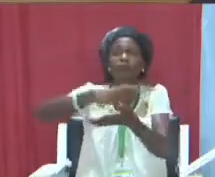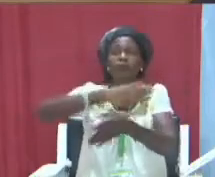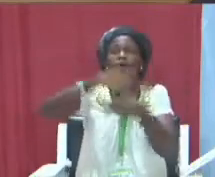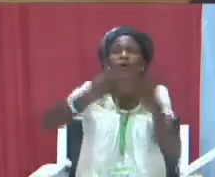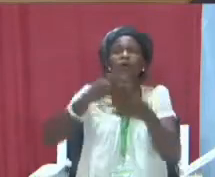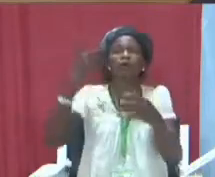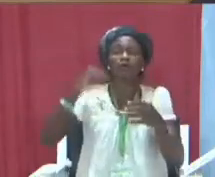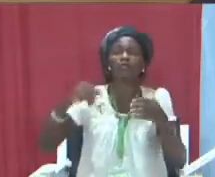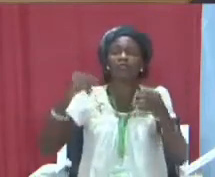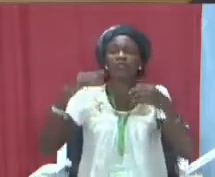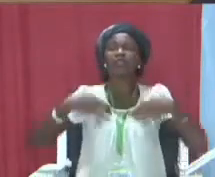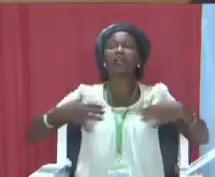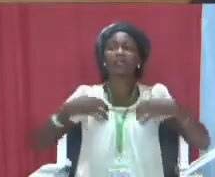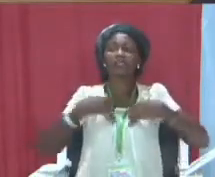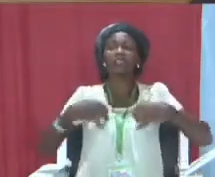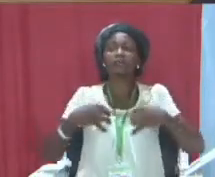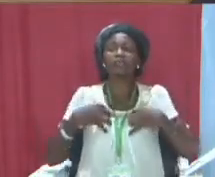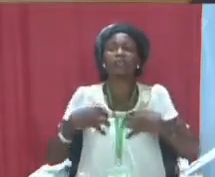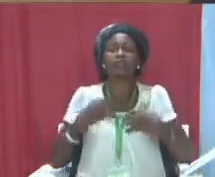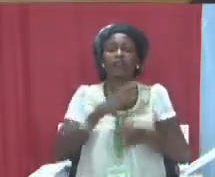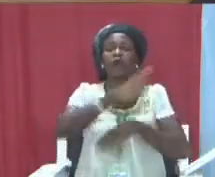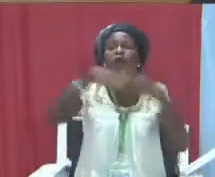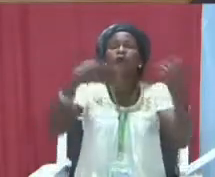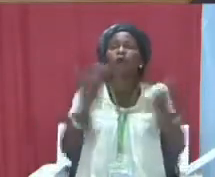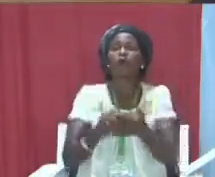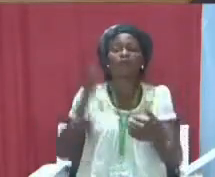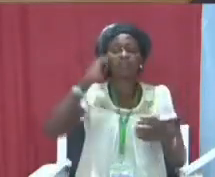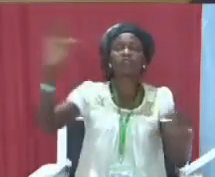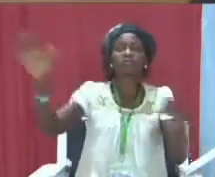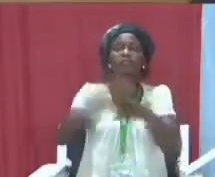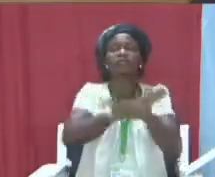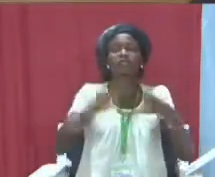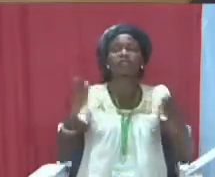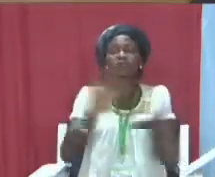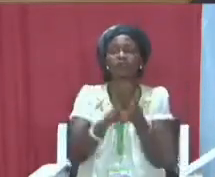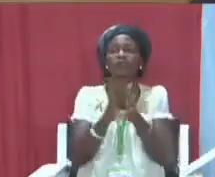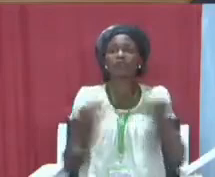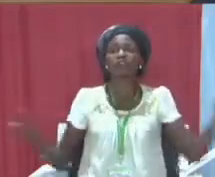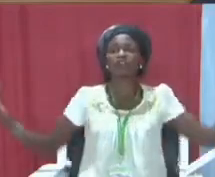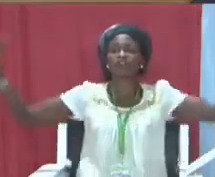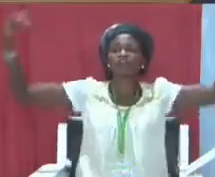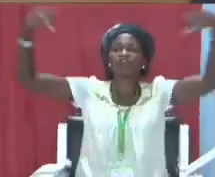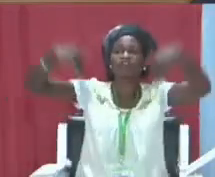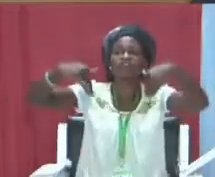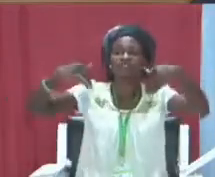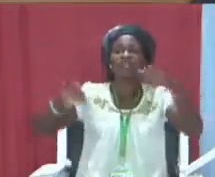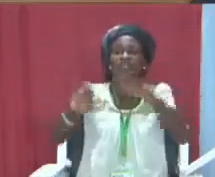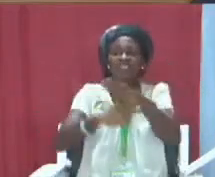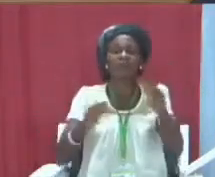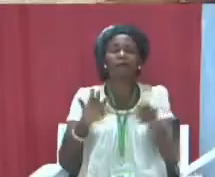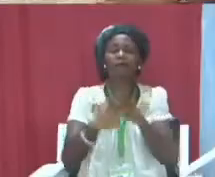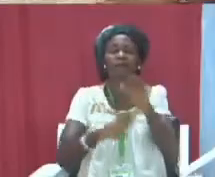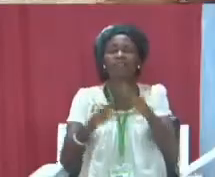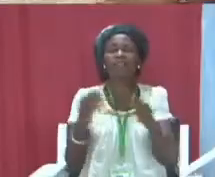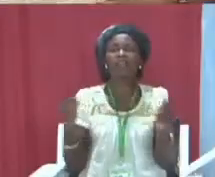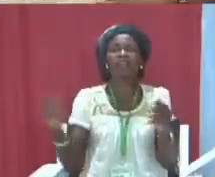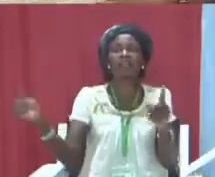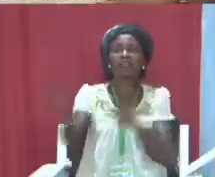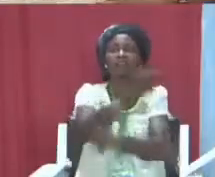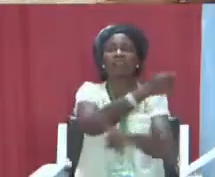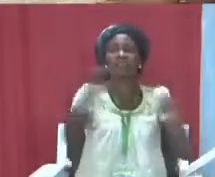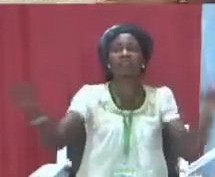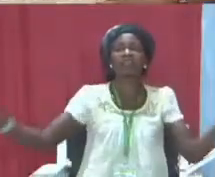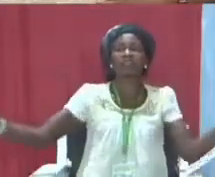his camels, all his businesses came under attack,